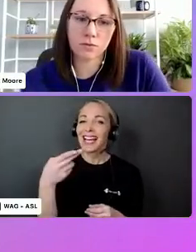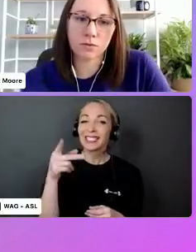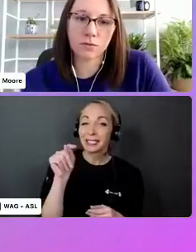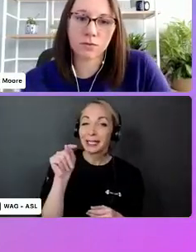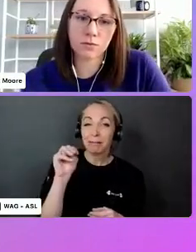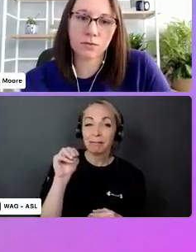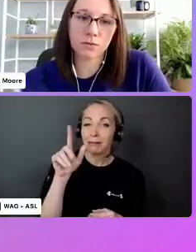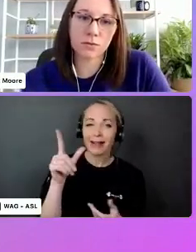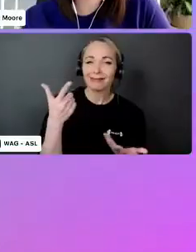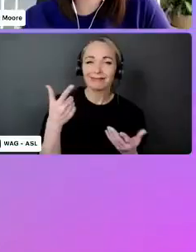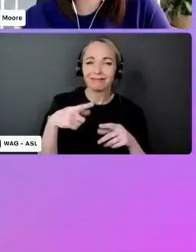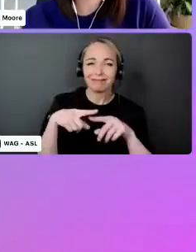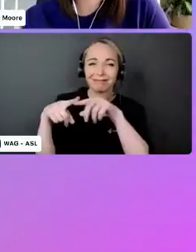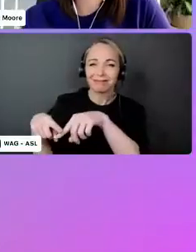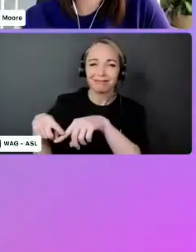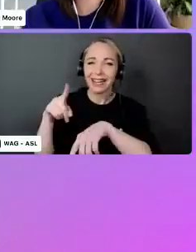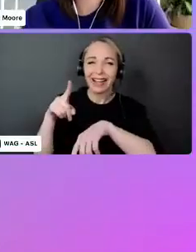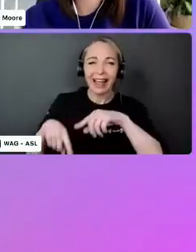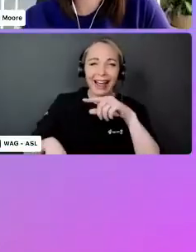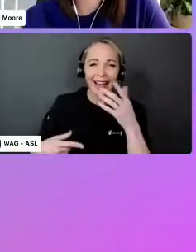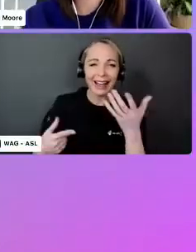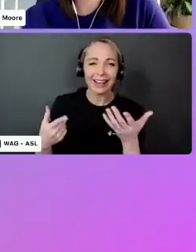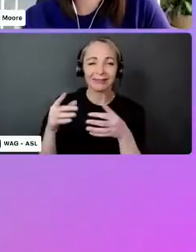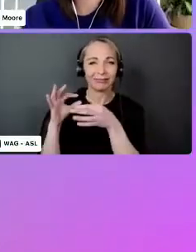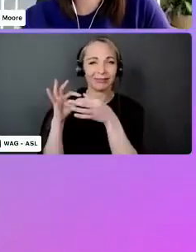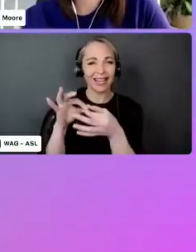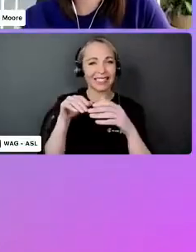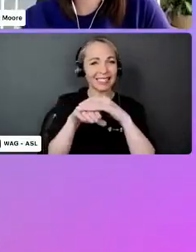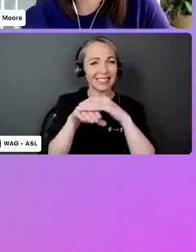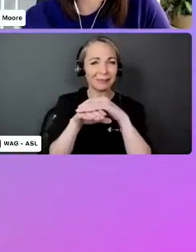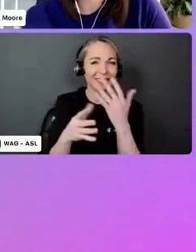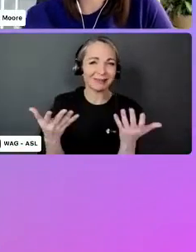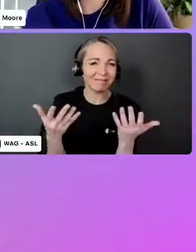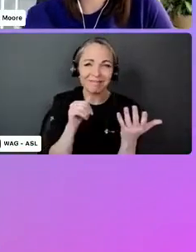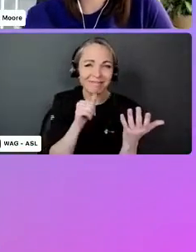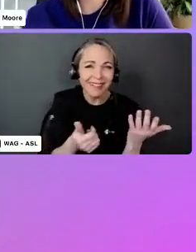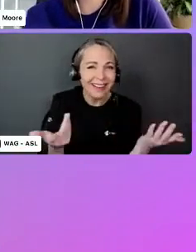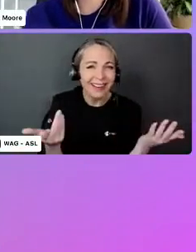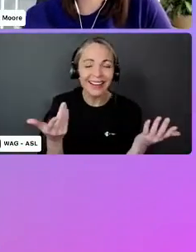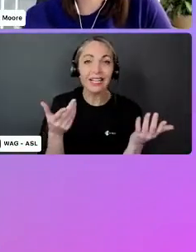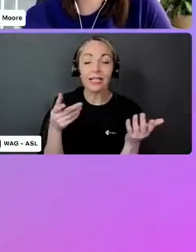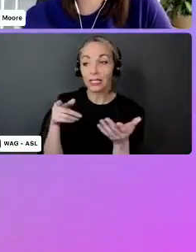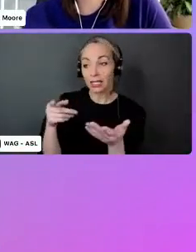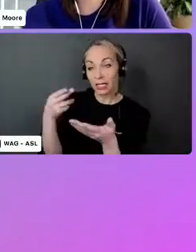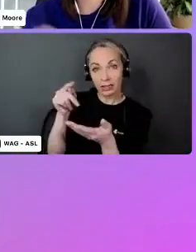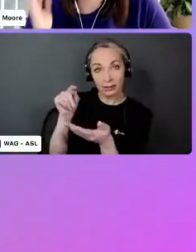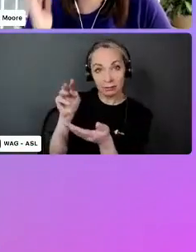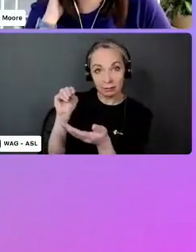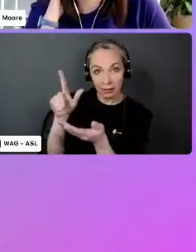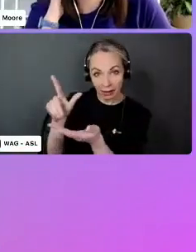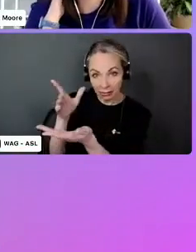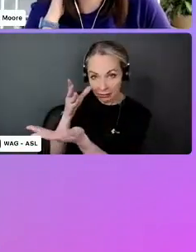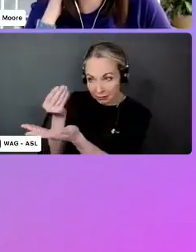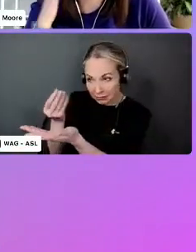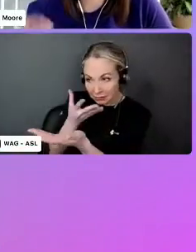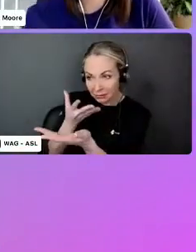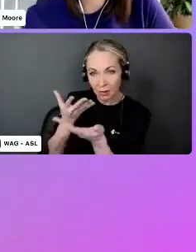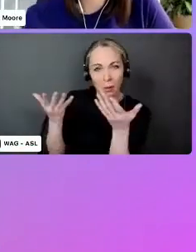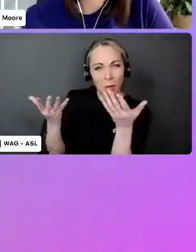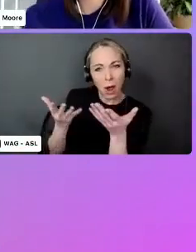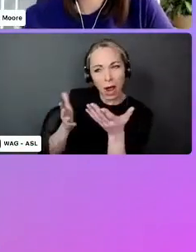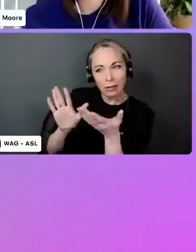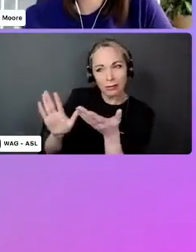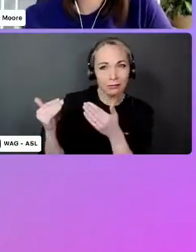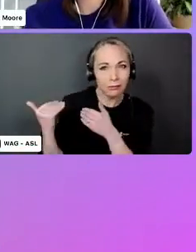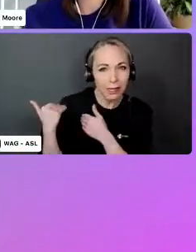from an accessibility standpoint. And it doesn't always tell us what the role is. And in the cases that it does tell us what the